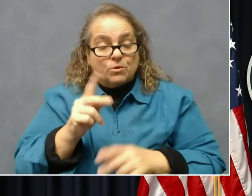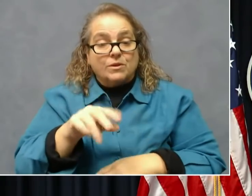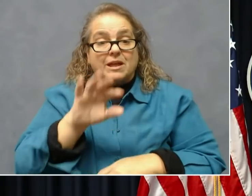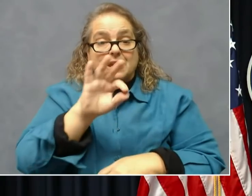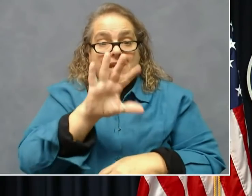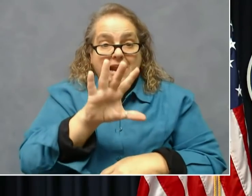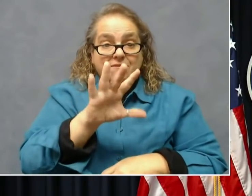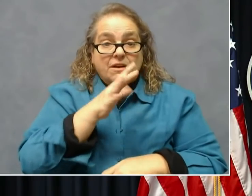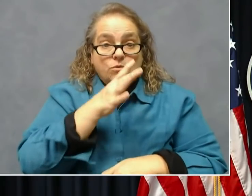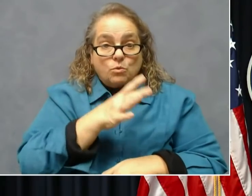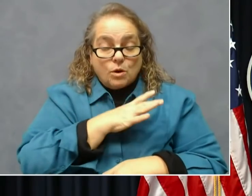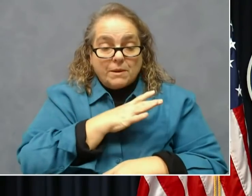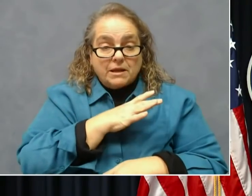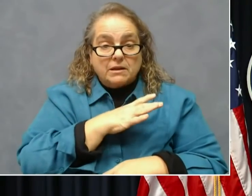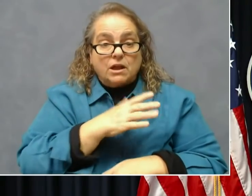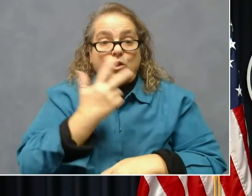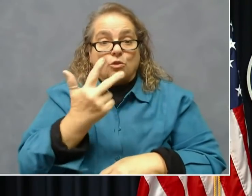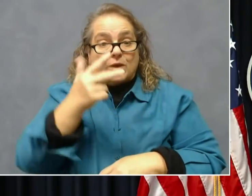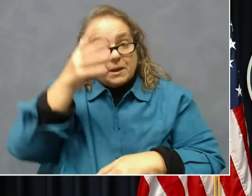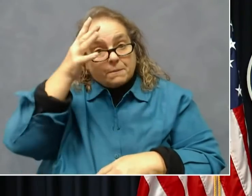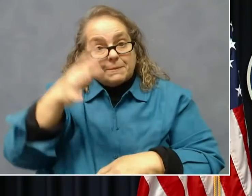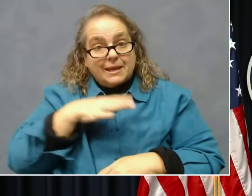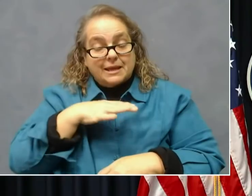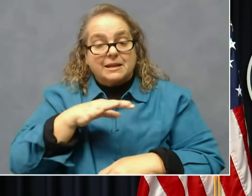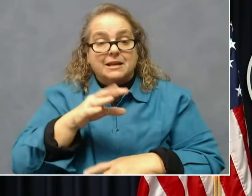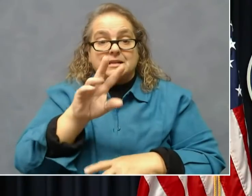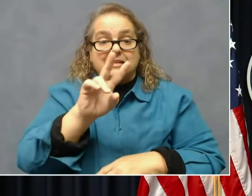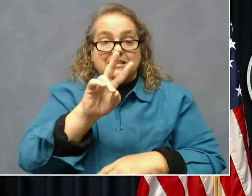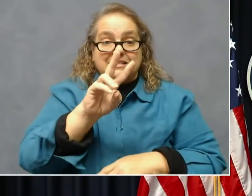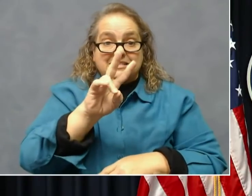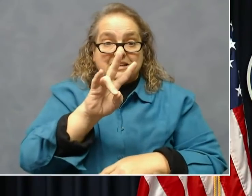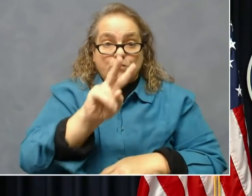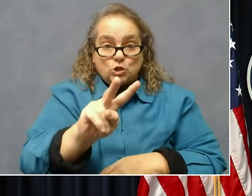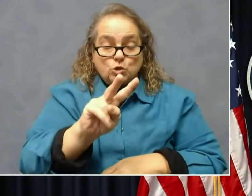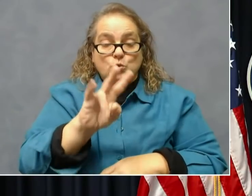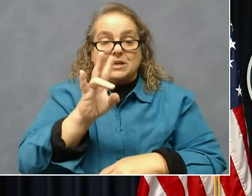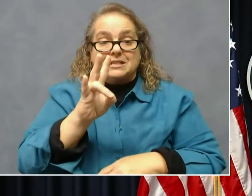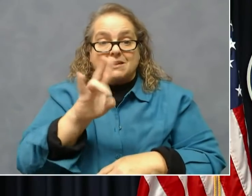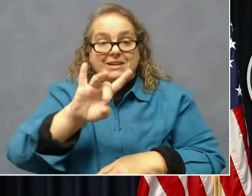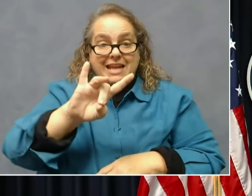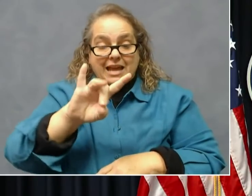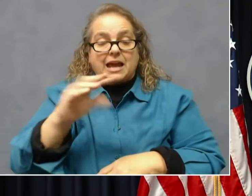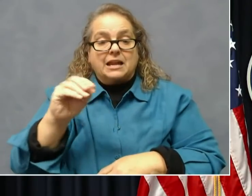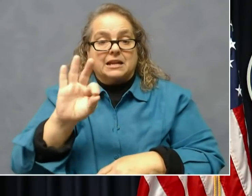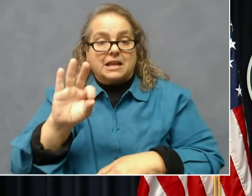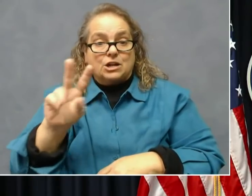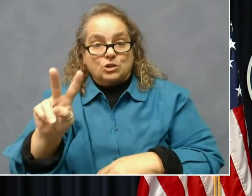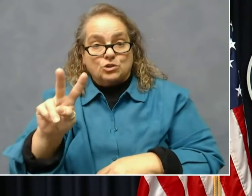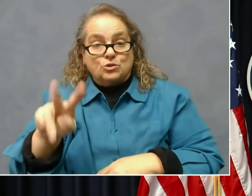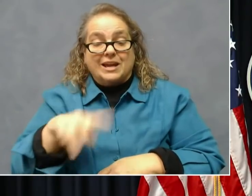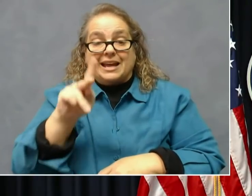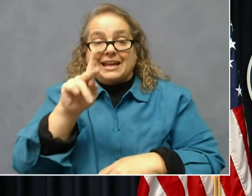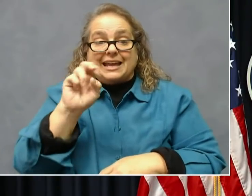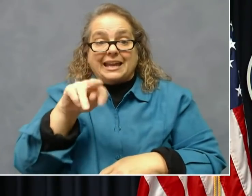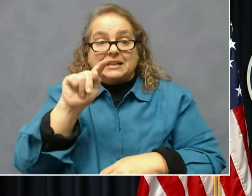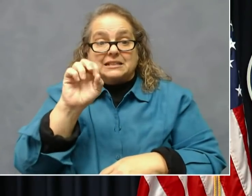woman and 3 men ages 72, 78, and 92. In Kenton County, we lost